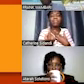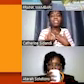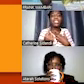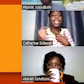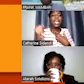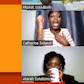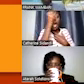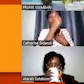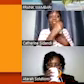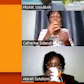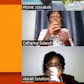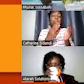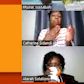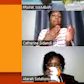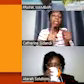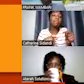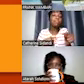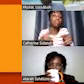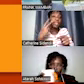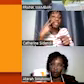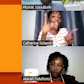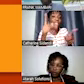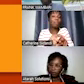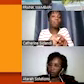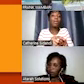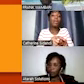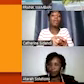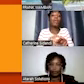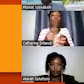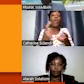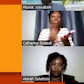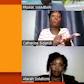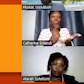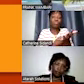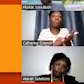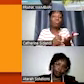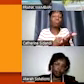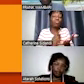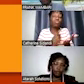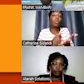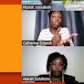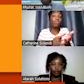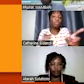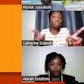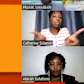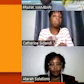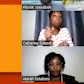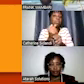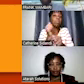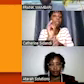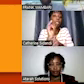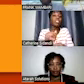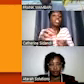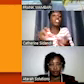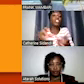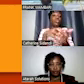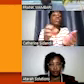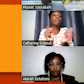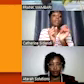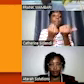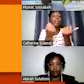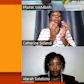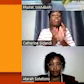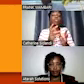Africans, I've seen even the white people here. Somebody, a situation happens like that, somebody has walked away or